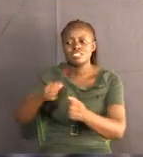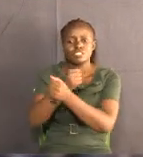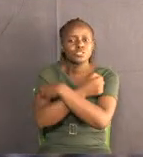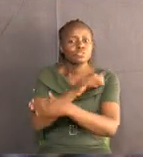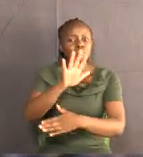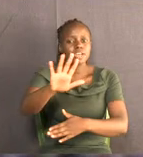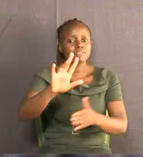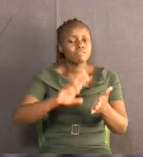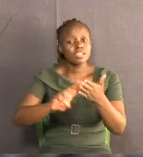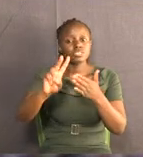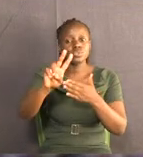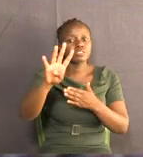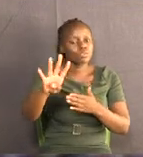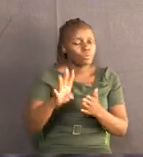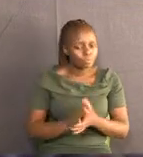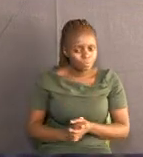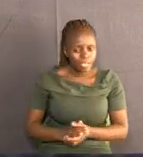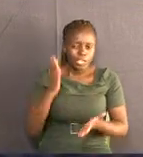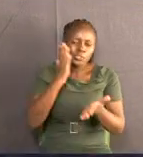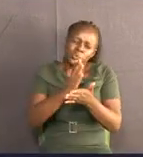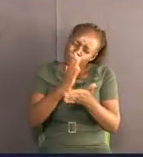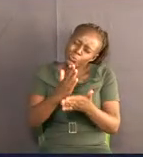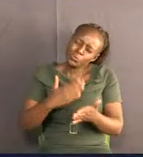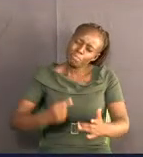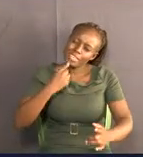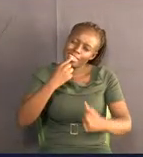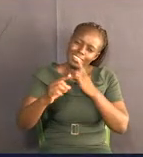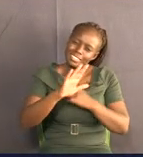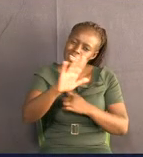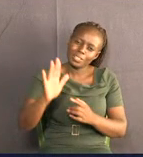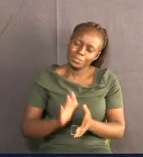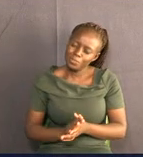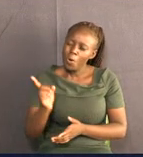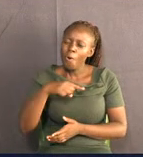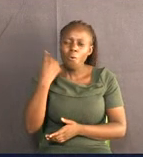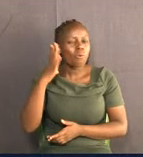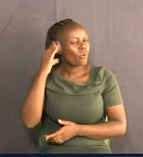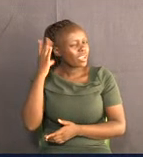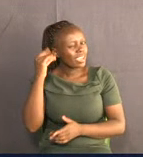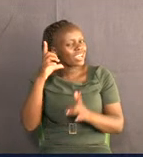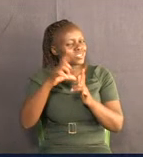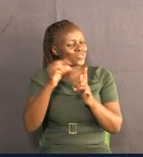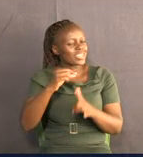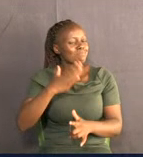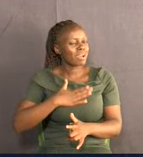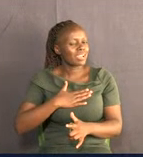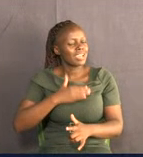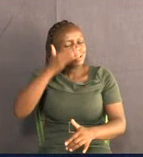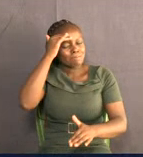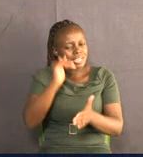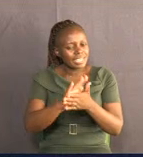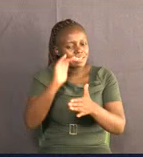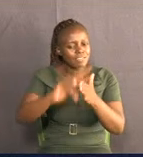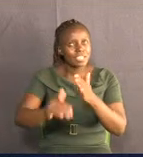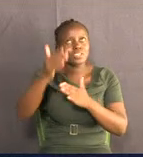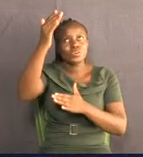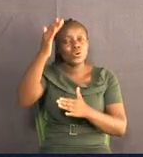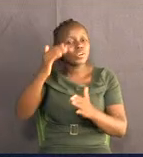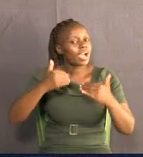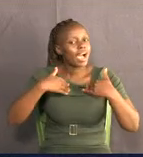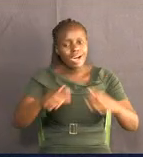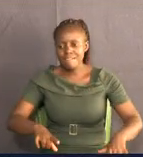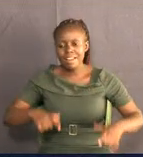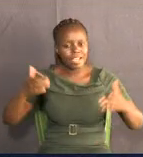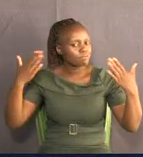5:24, "Very truly I tell you, whoever hears my word and believes him who sent me has eternal life and will